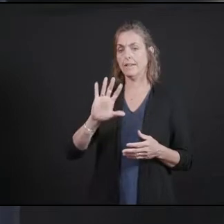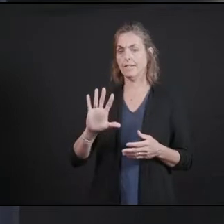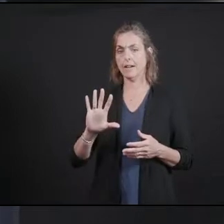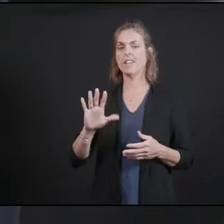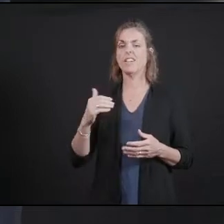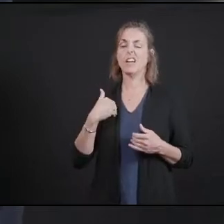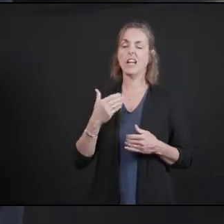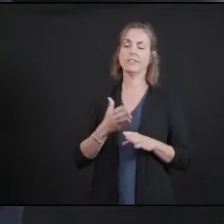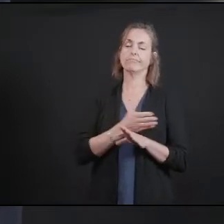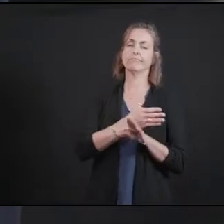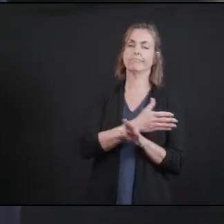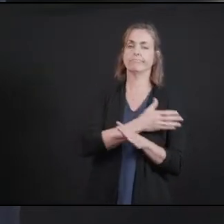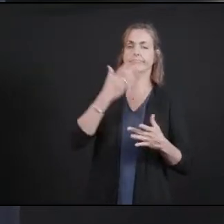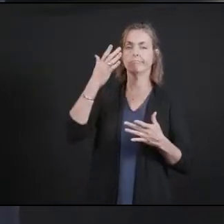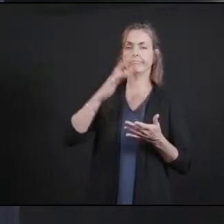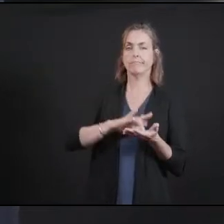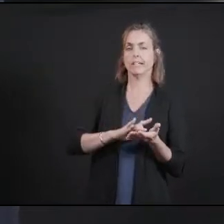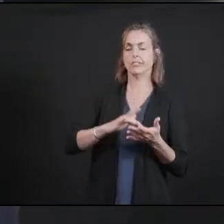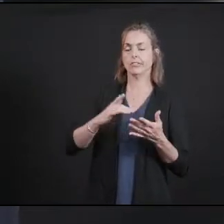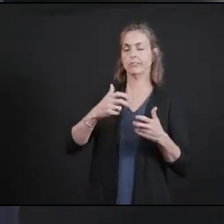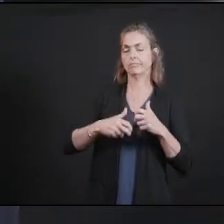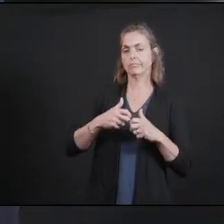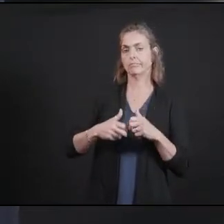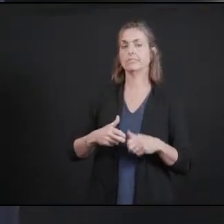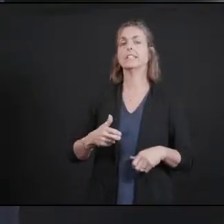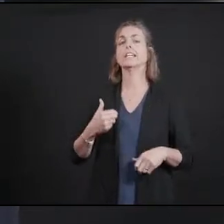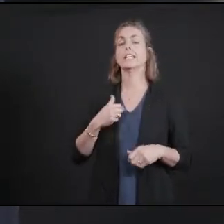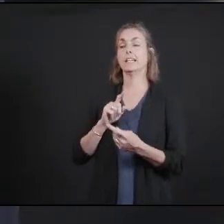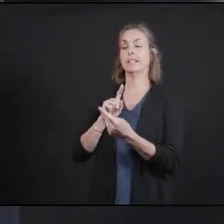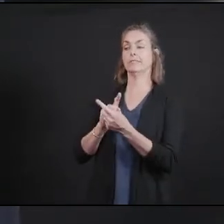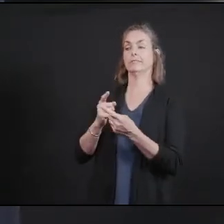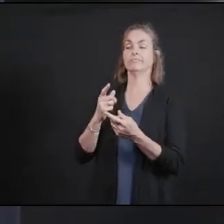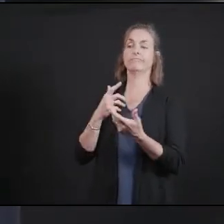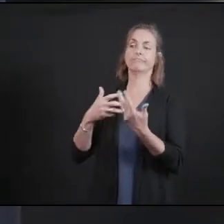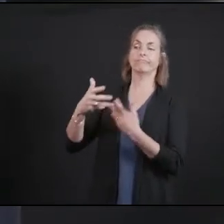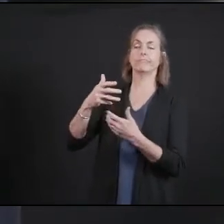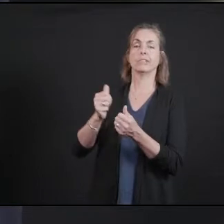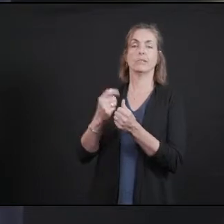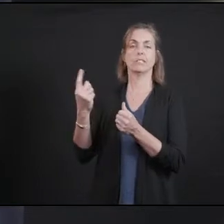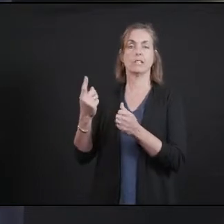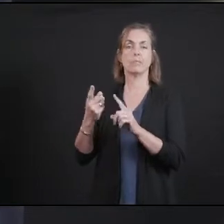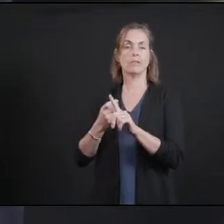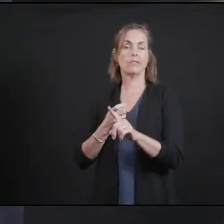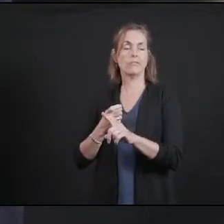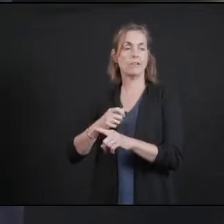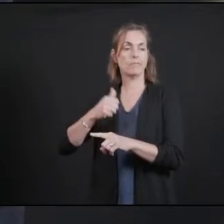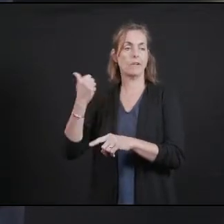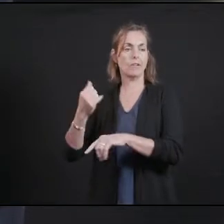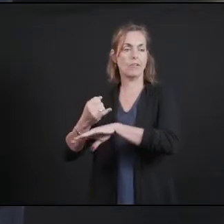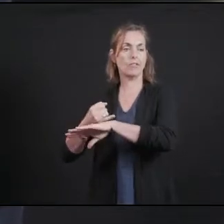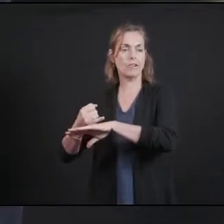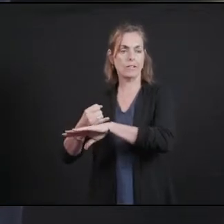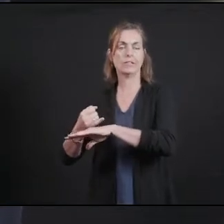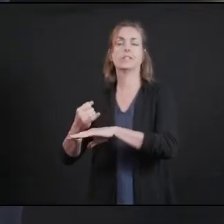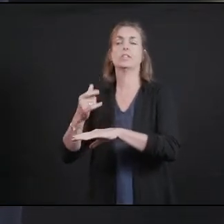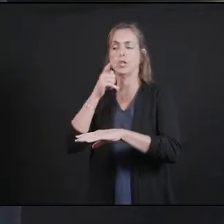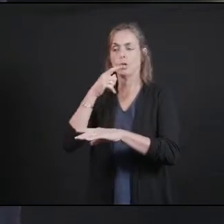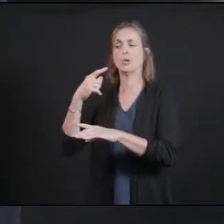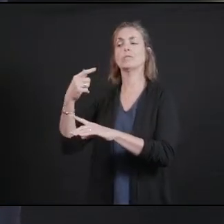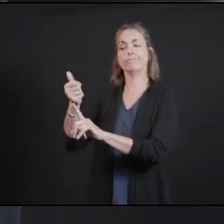with a traveler who was confirmed COVID positive. Our condolences go out to his loved ones, as